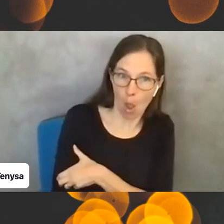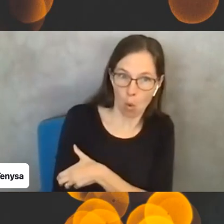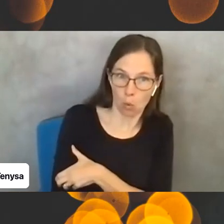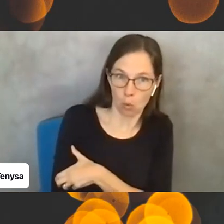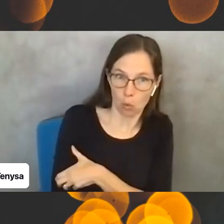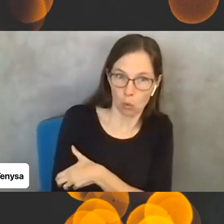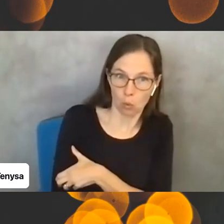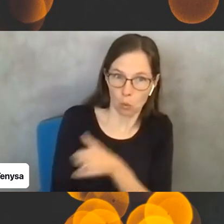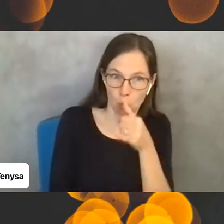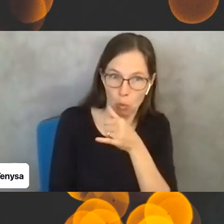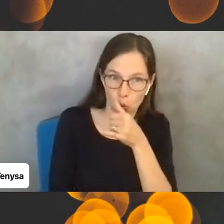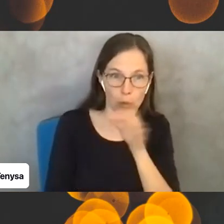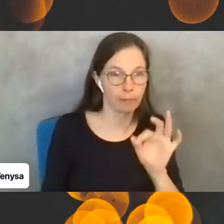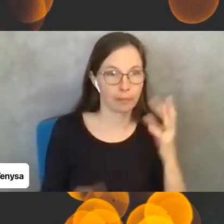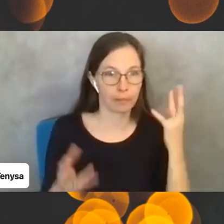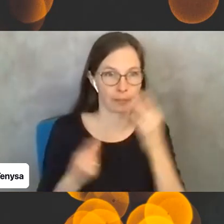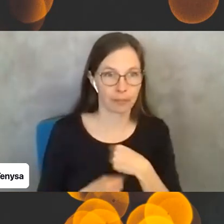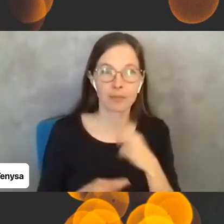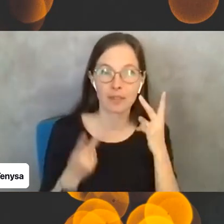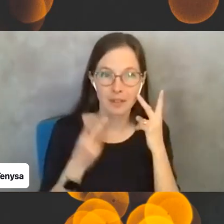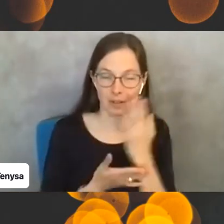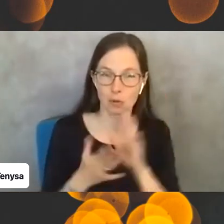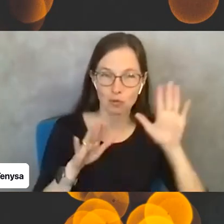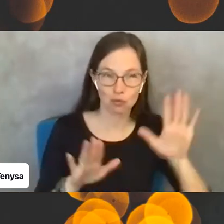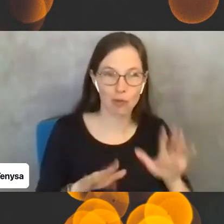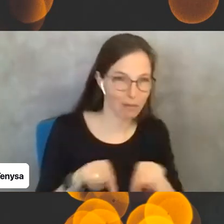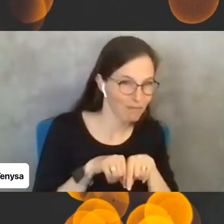that. Lovely, I'm seeing some great lunges in